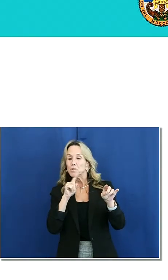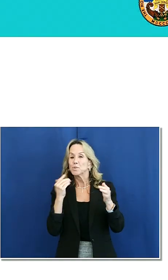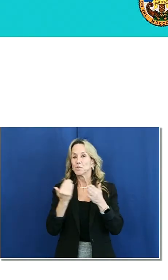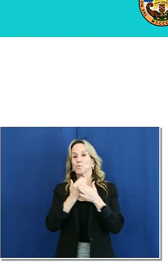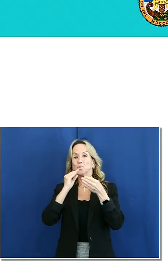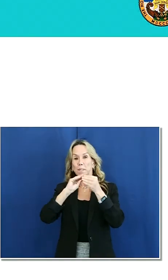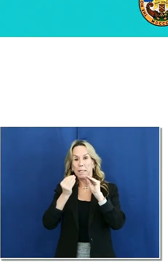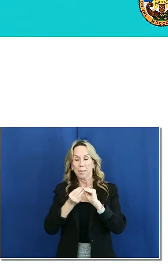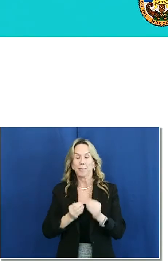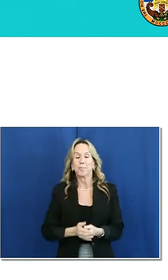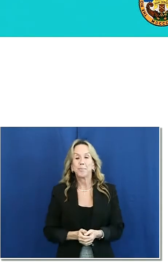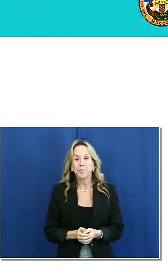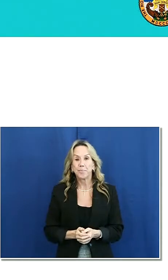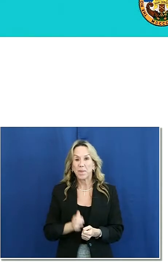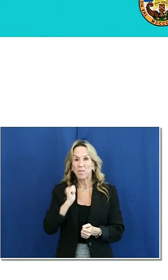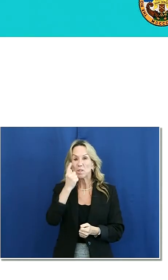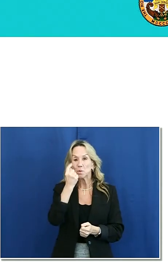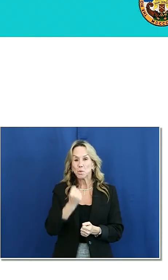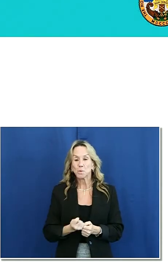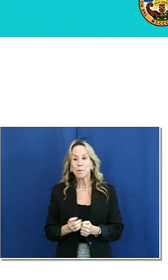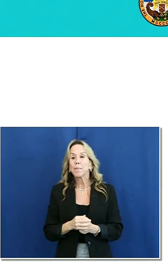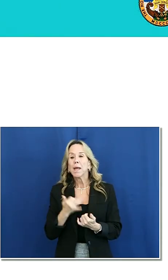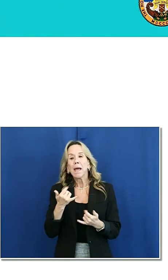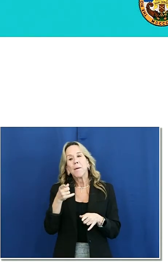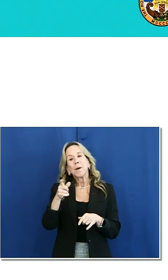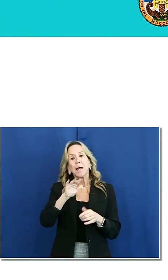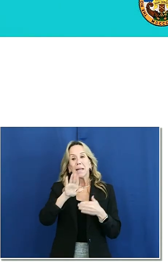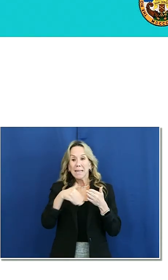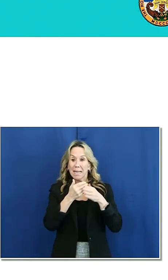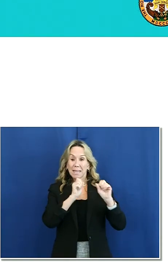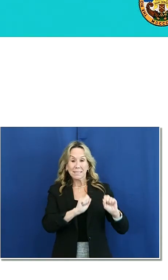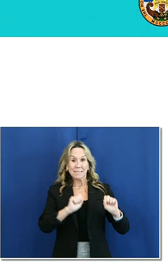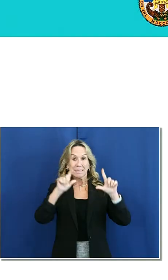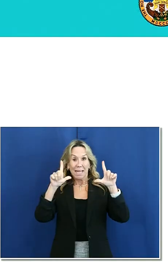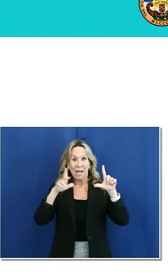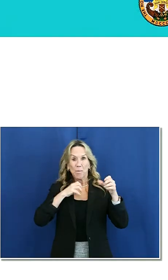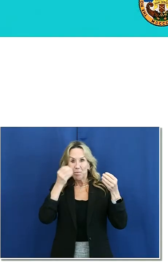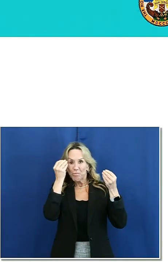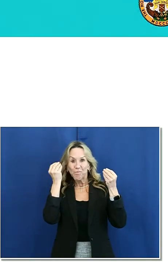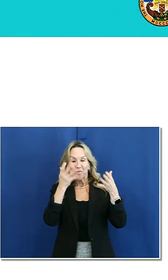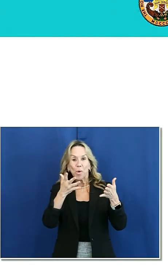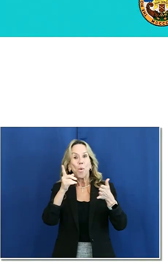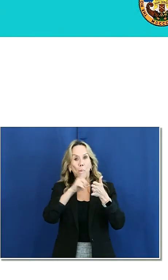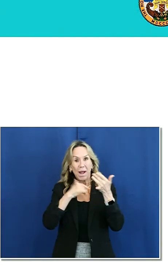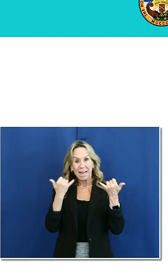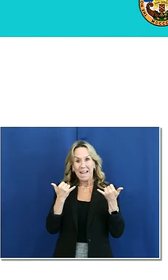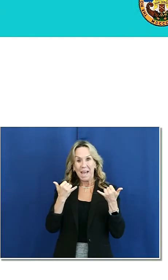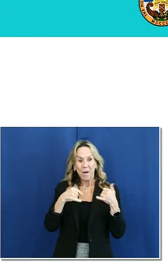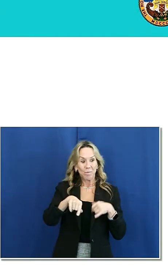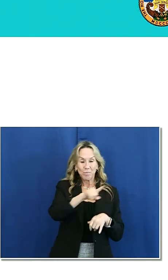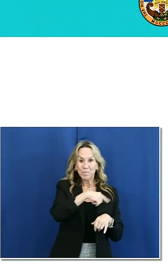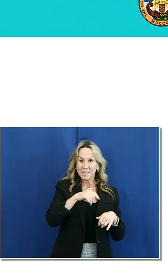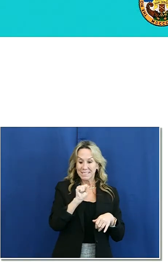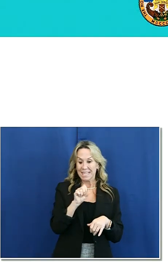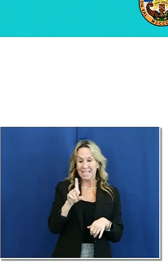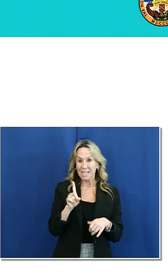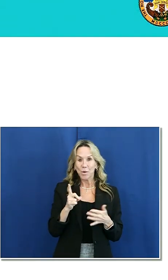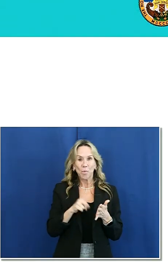couple of slides, I want to review what sectors will now potentially be allowed for San